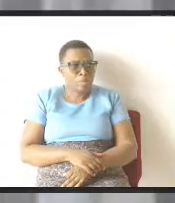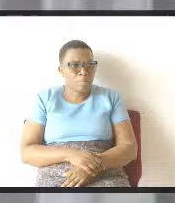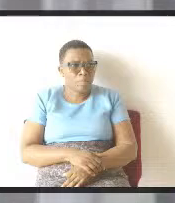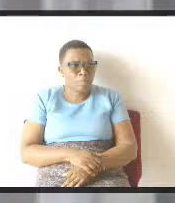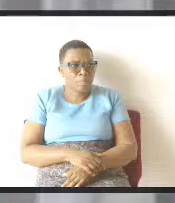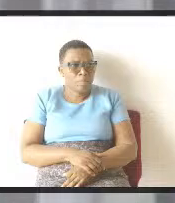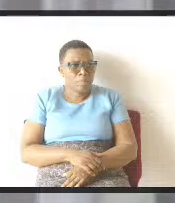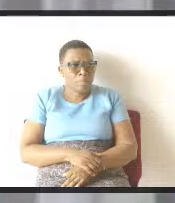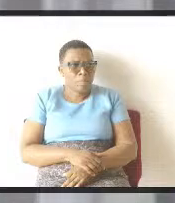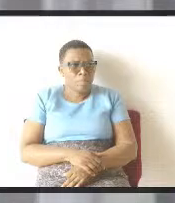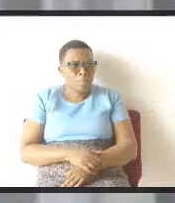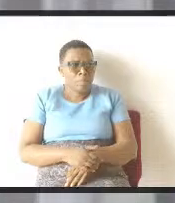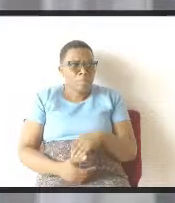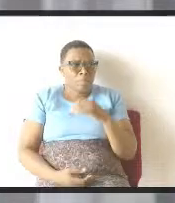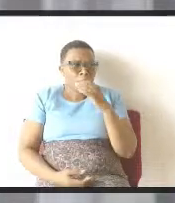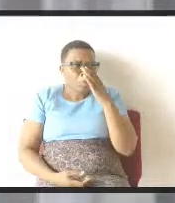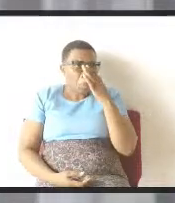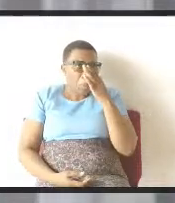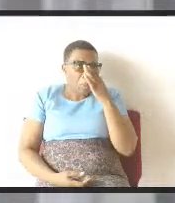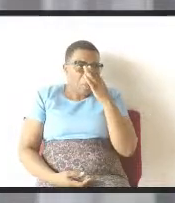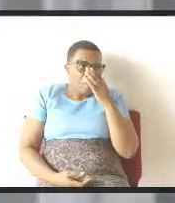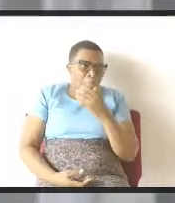The groans come.